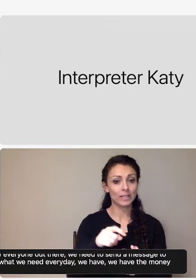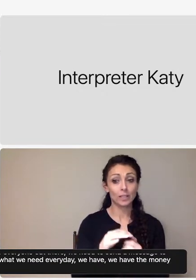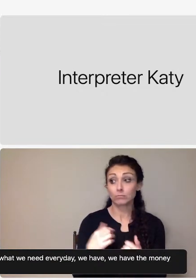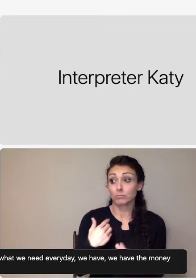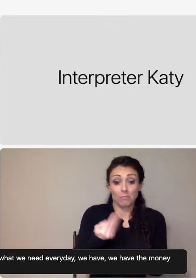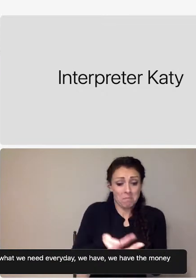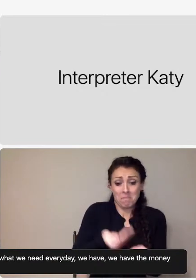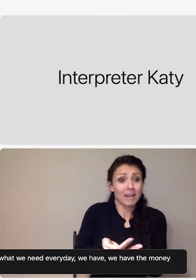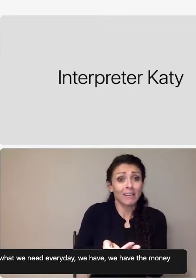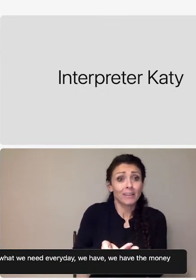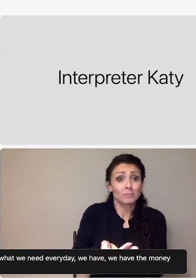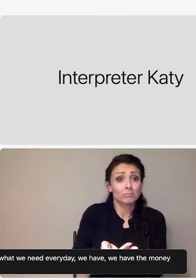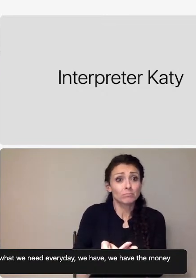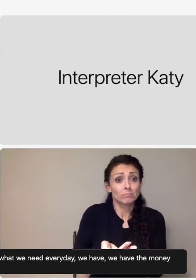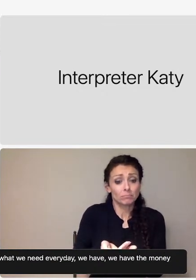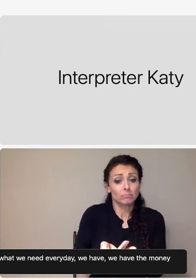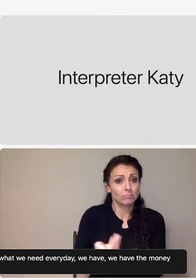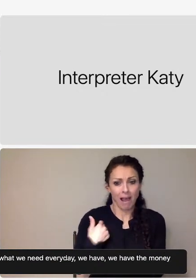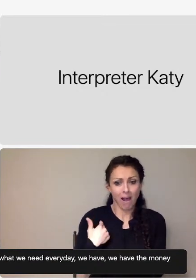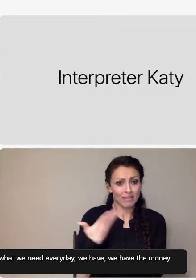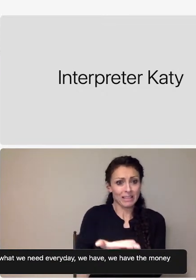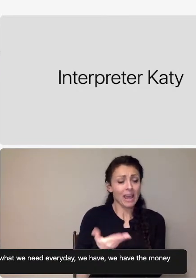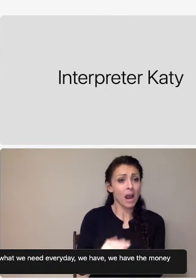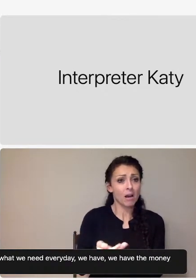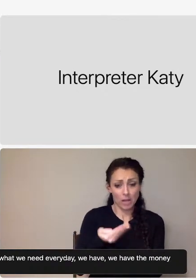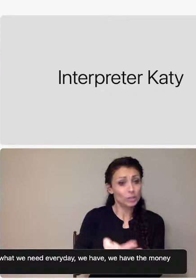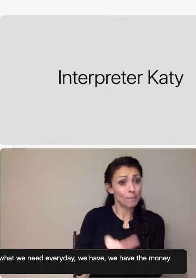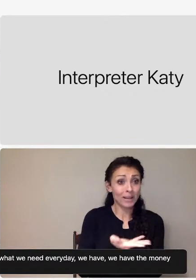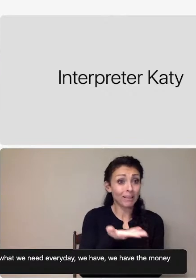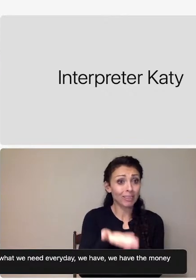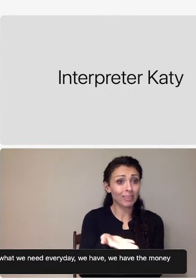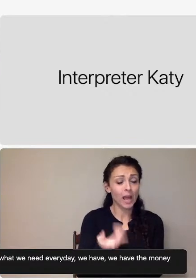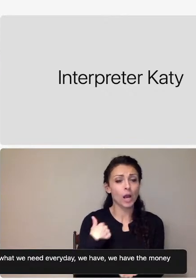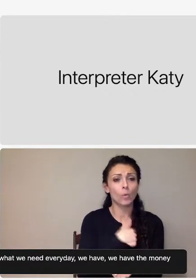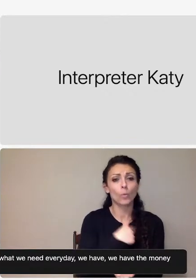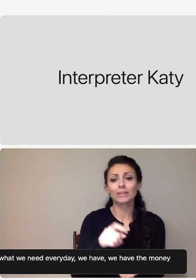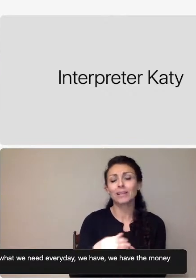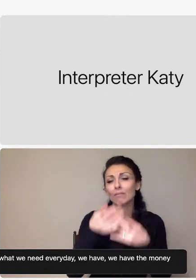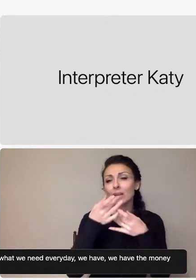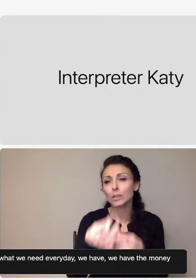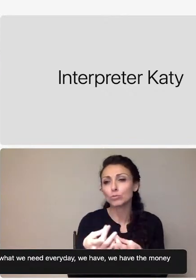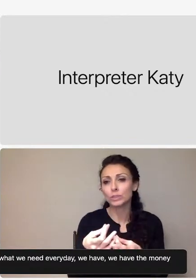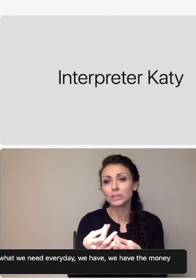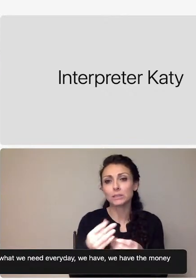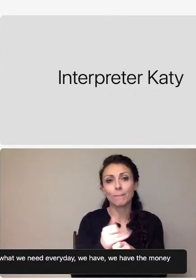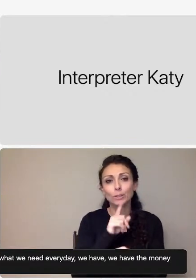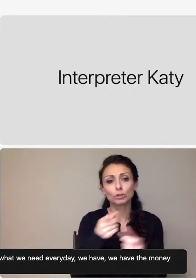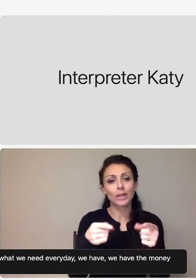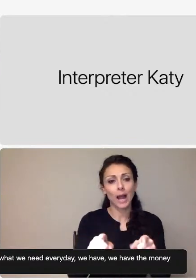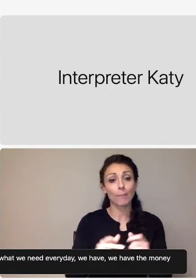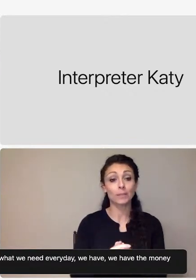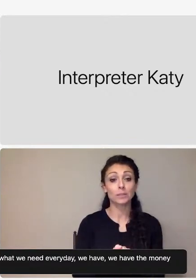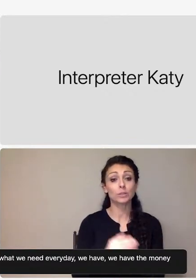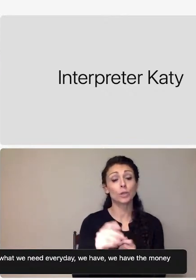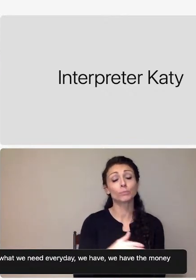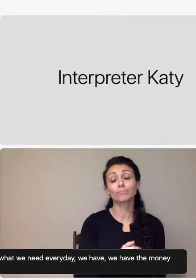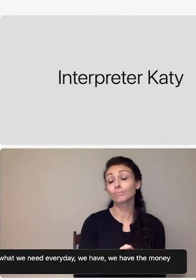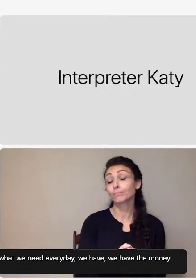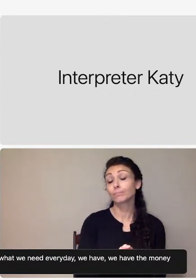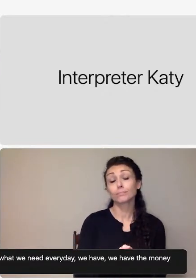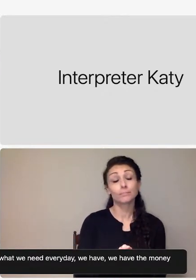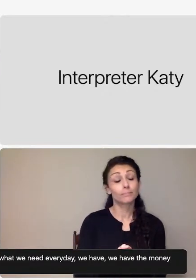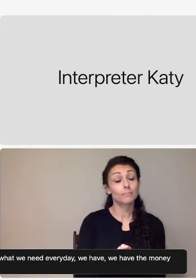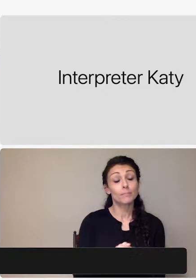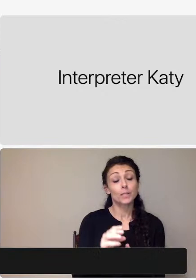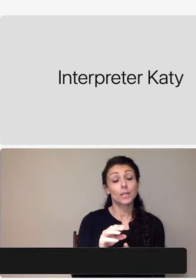we just have to have the interest and make sure those things happen so i'm dr miranda you promised me that it